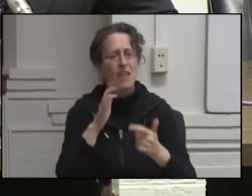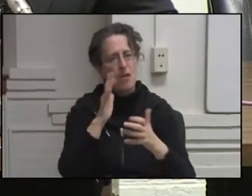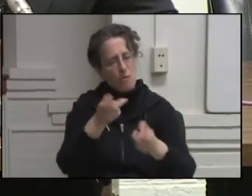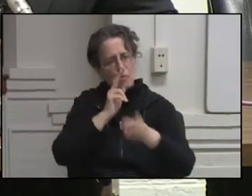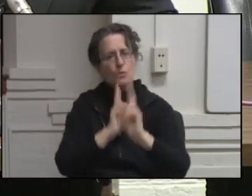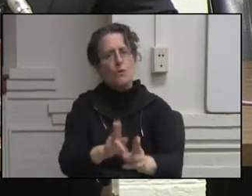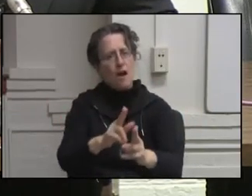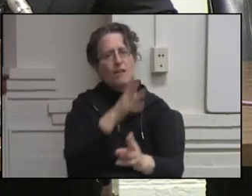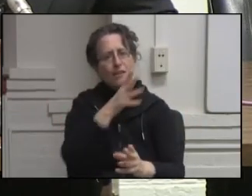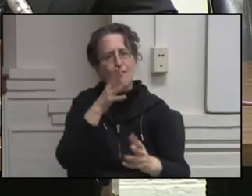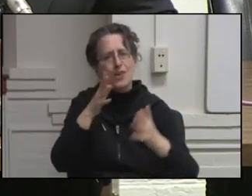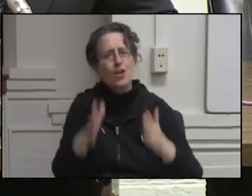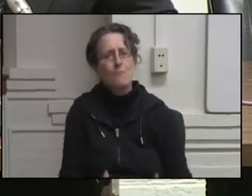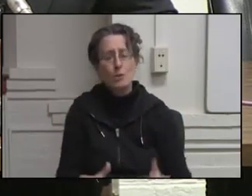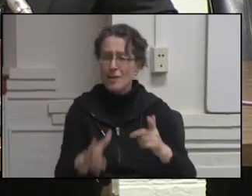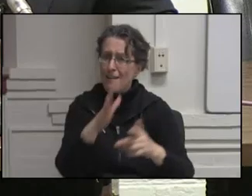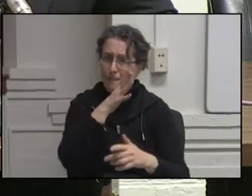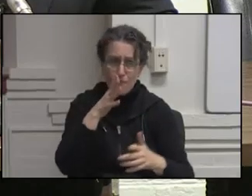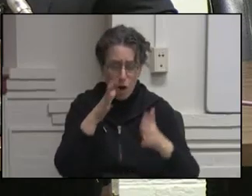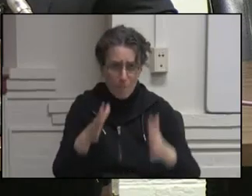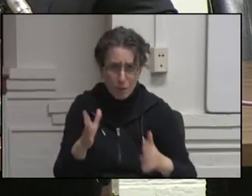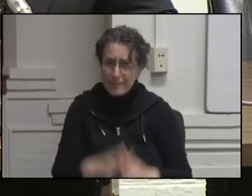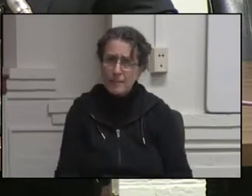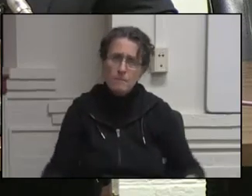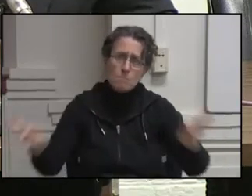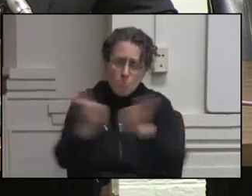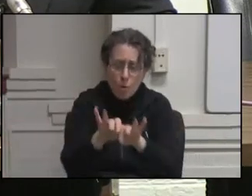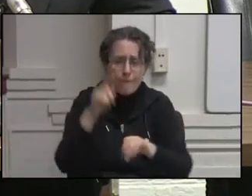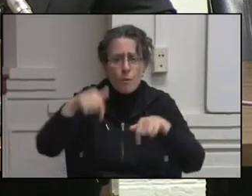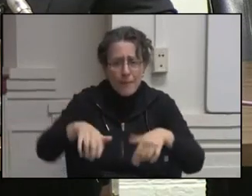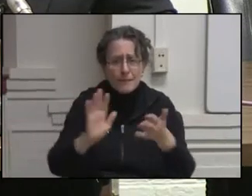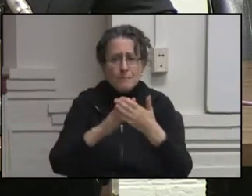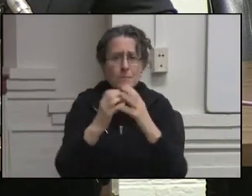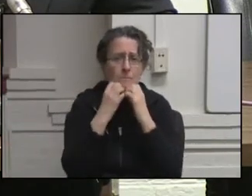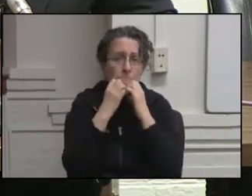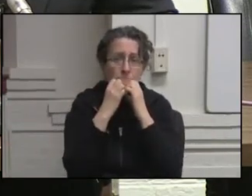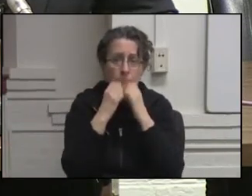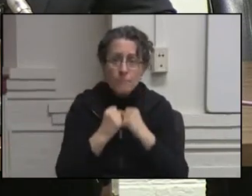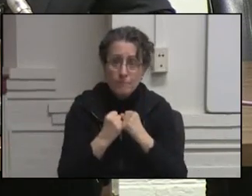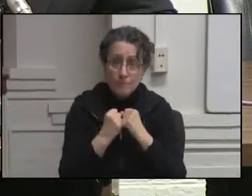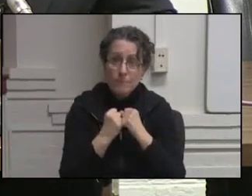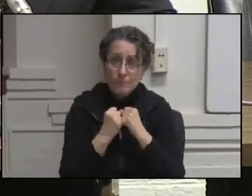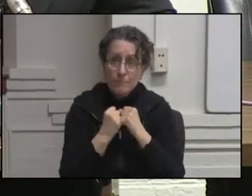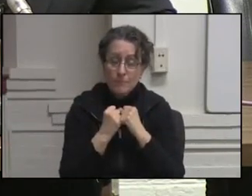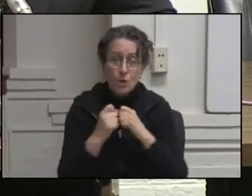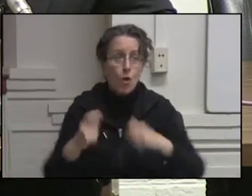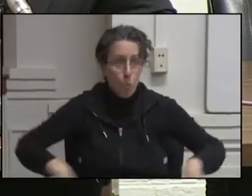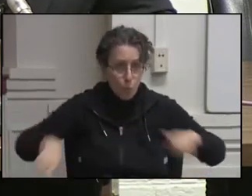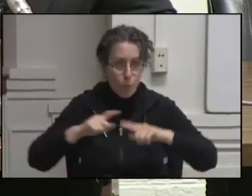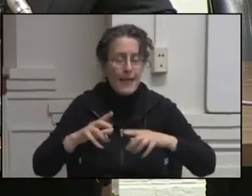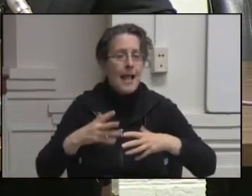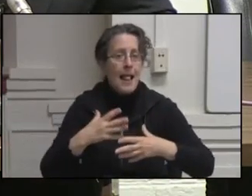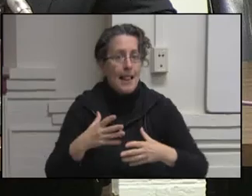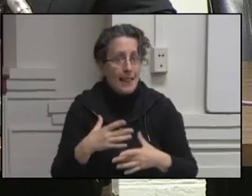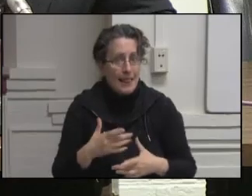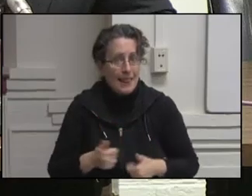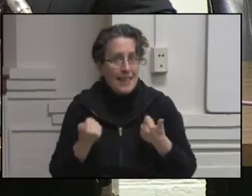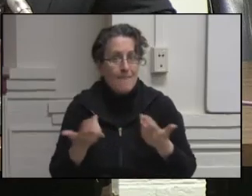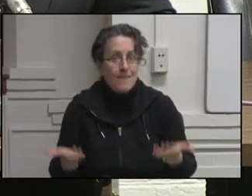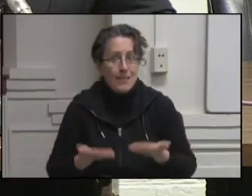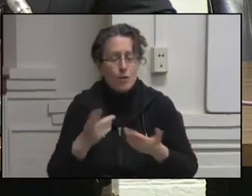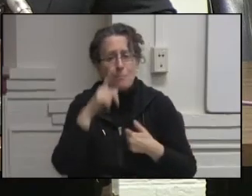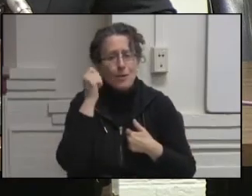anchor of our community. And we have to remember that. That's why we all live here. So we're